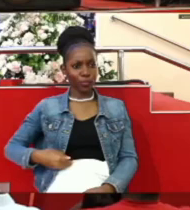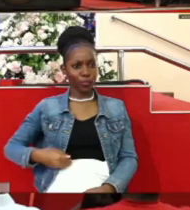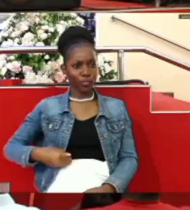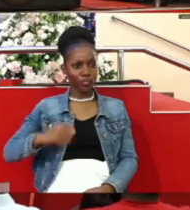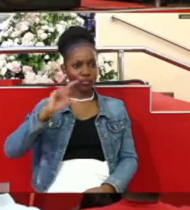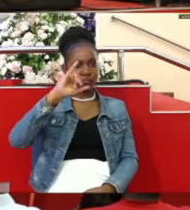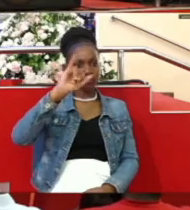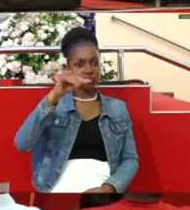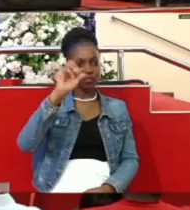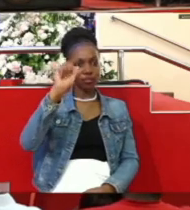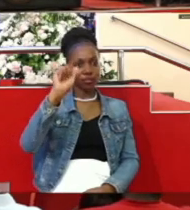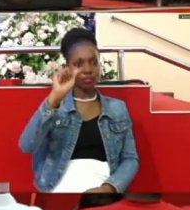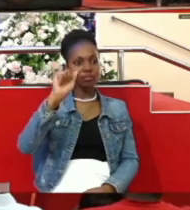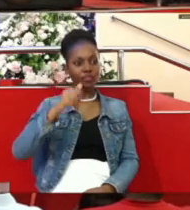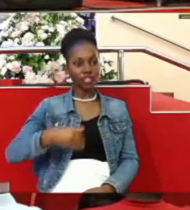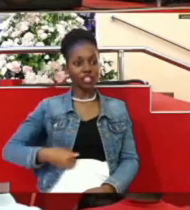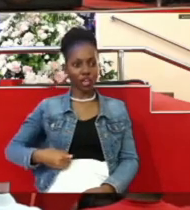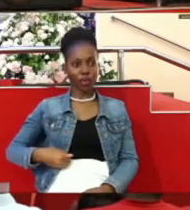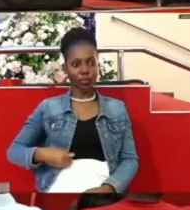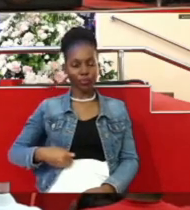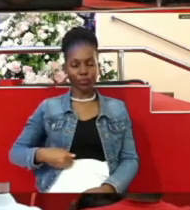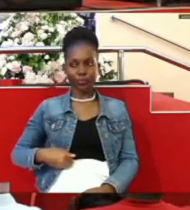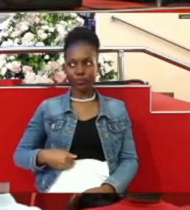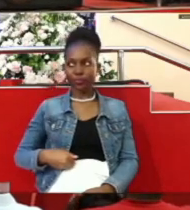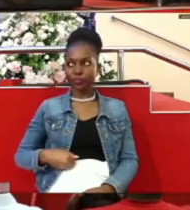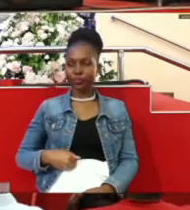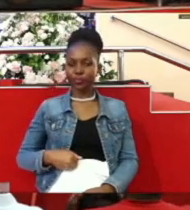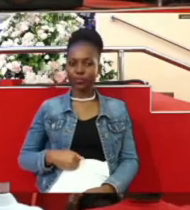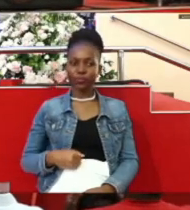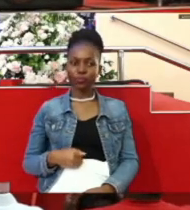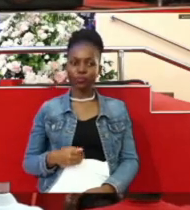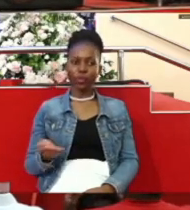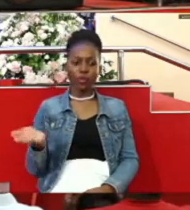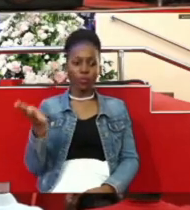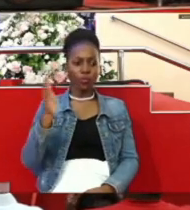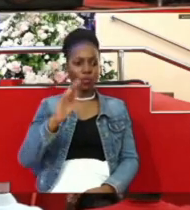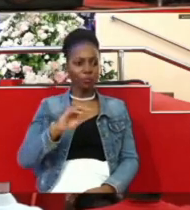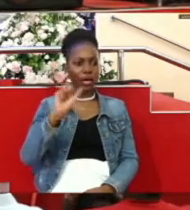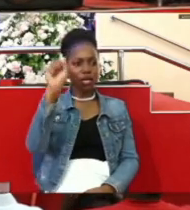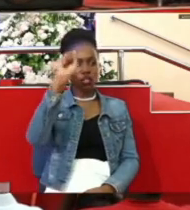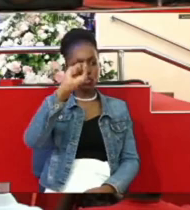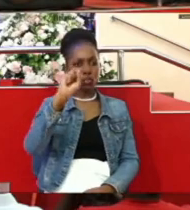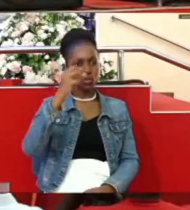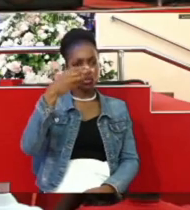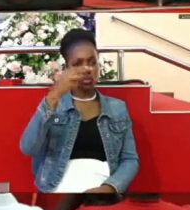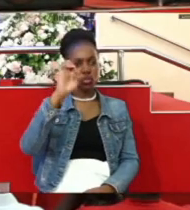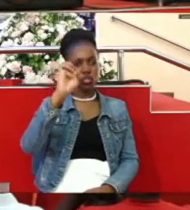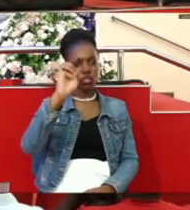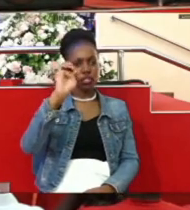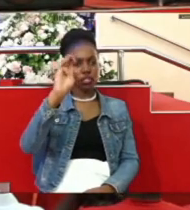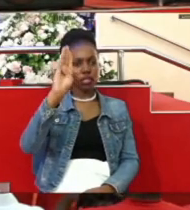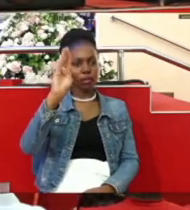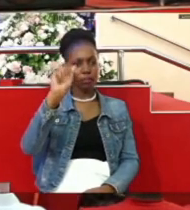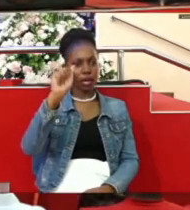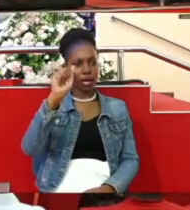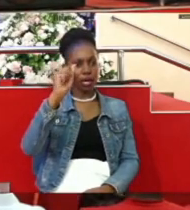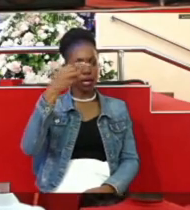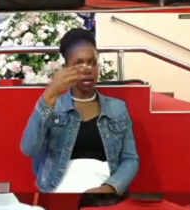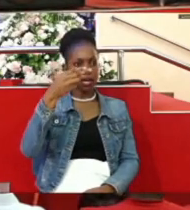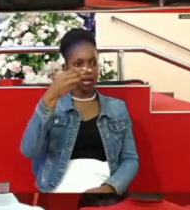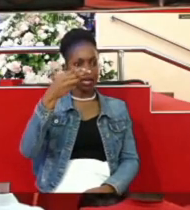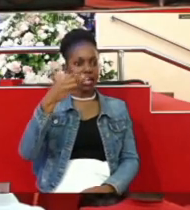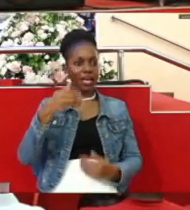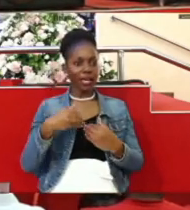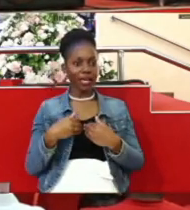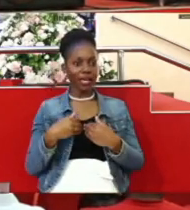back to Beersheba, akirudi pale Beersheba. And he had a prophetic encounter with God. Akawa na